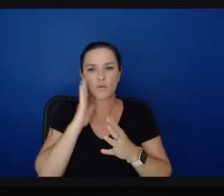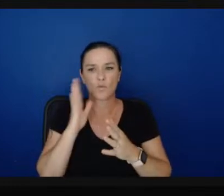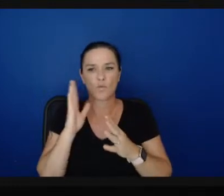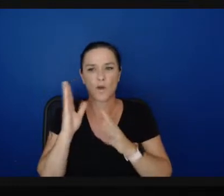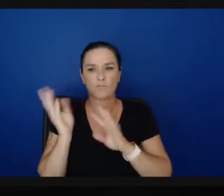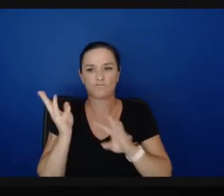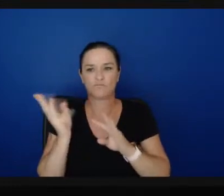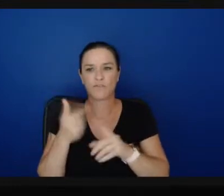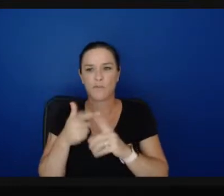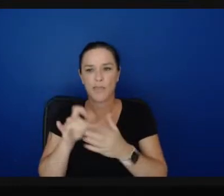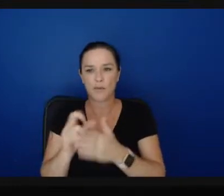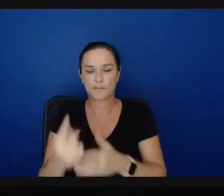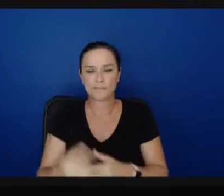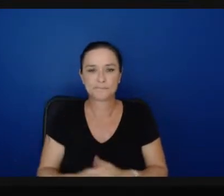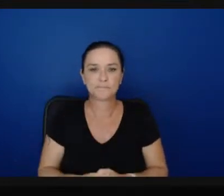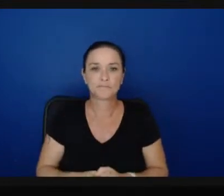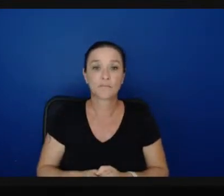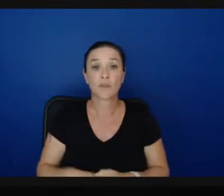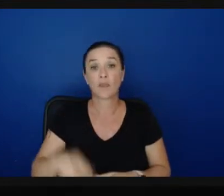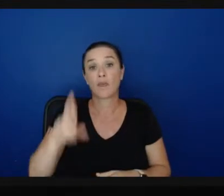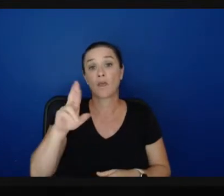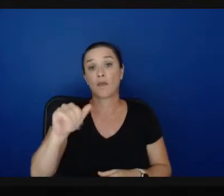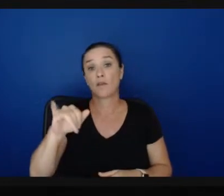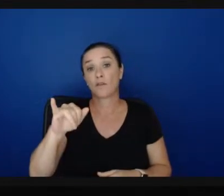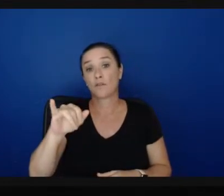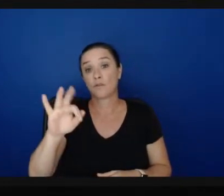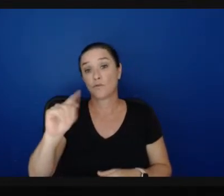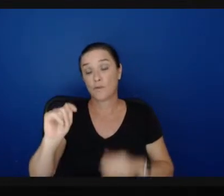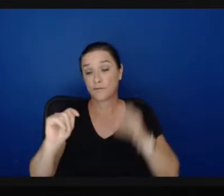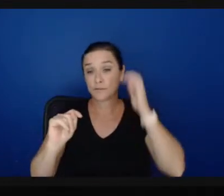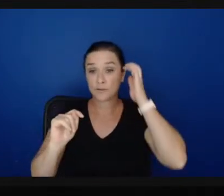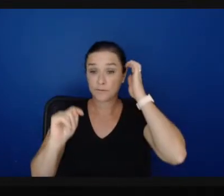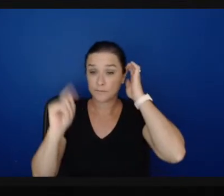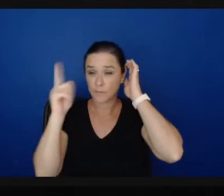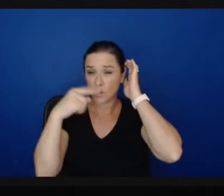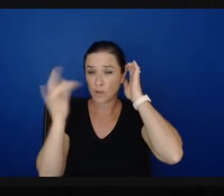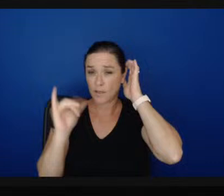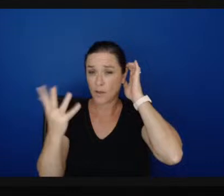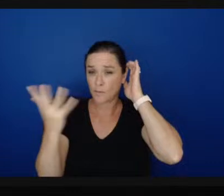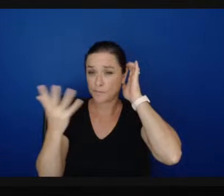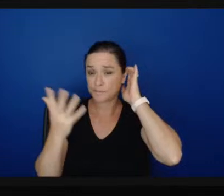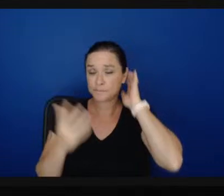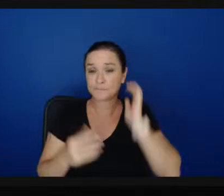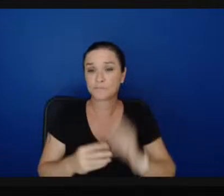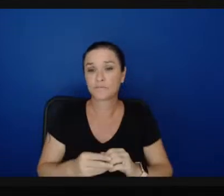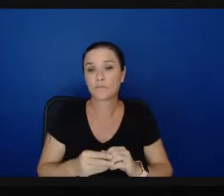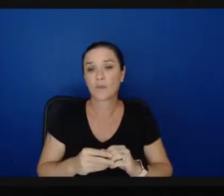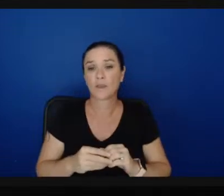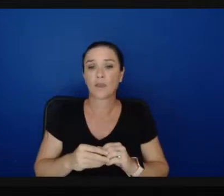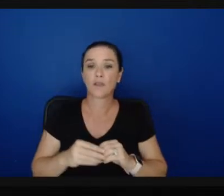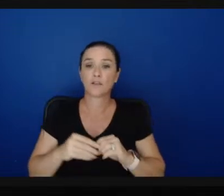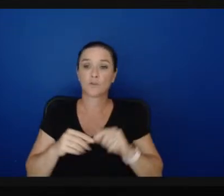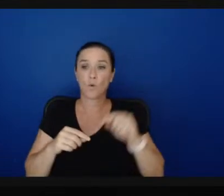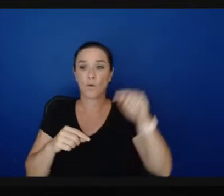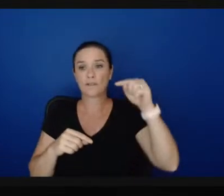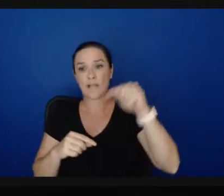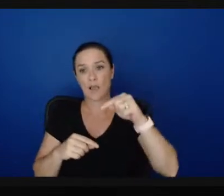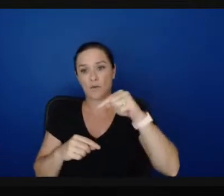far as what the rift looks like, the rift going down,